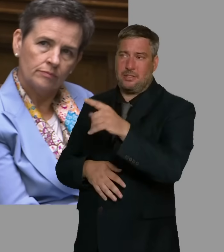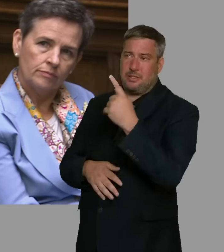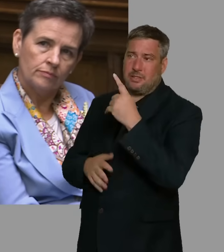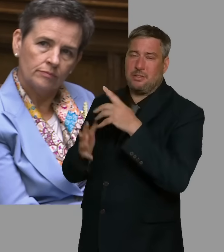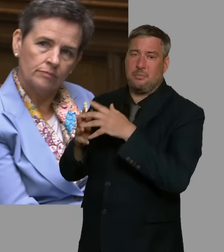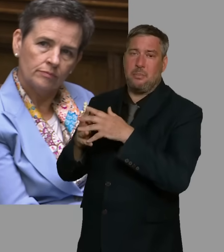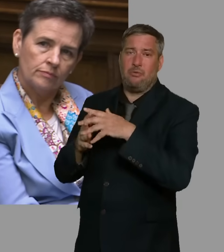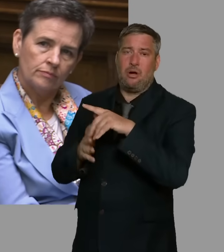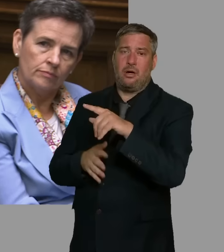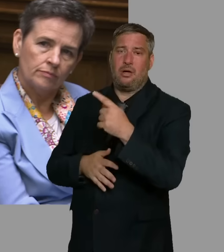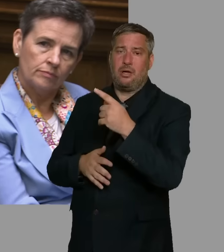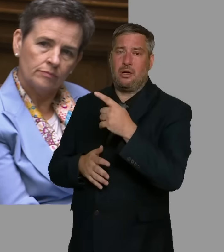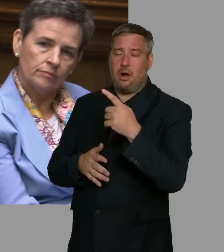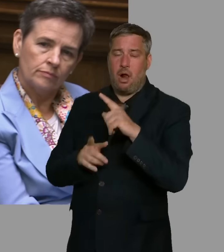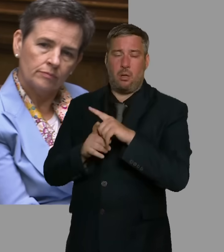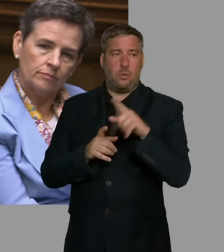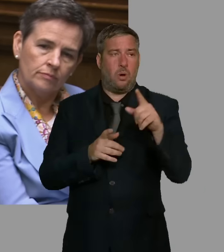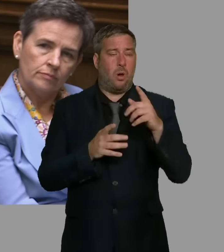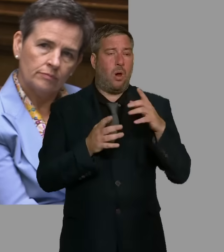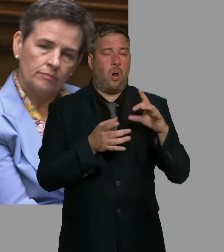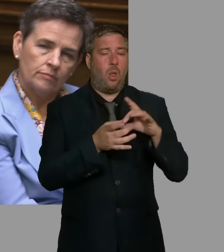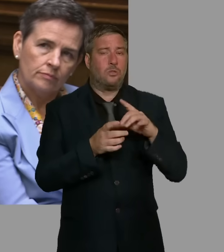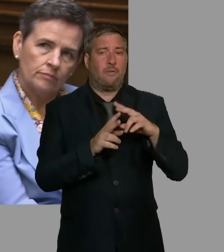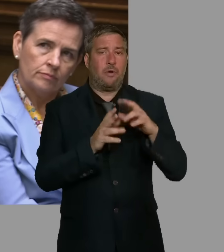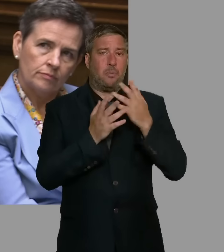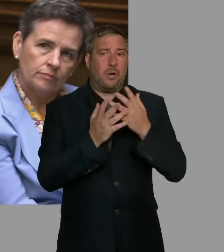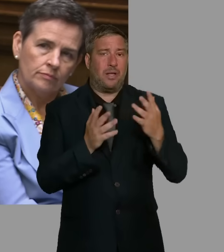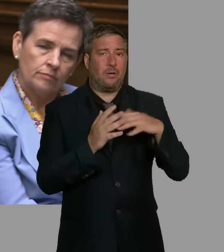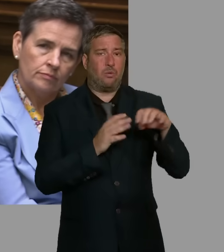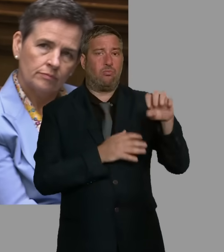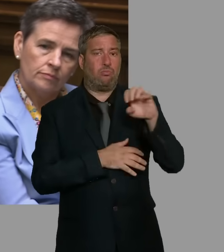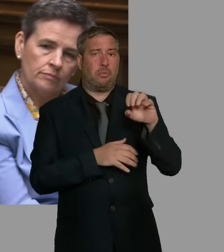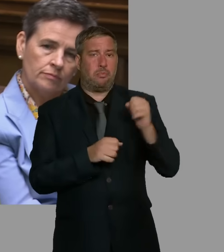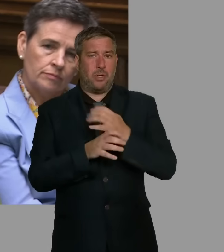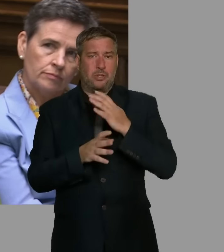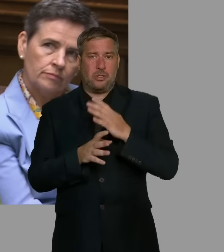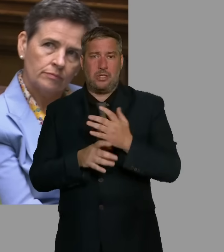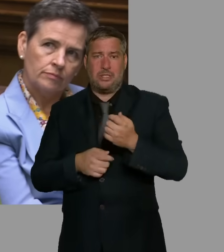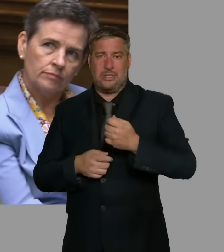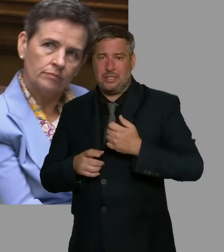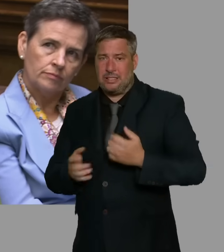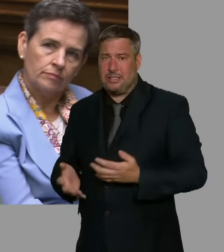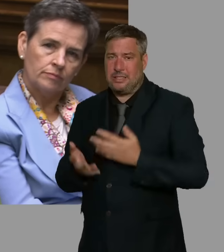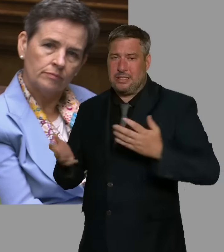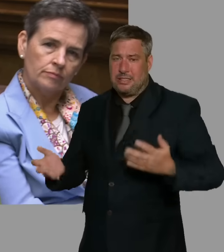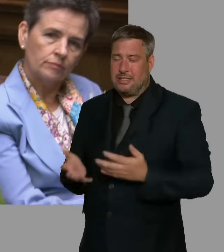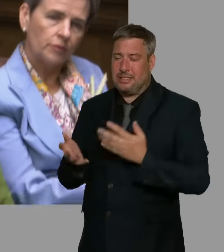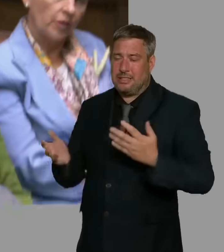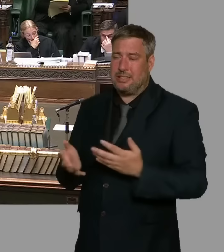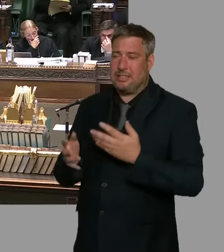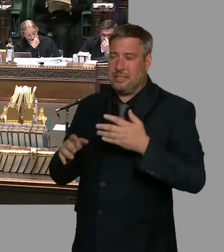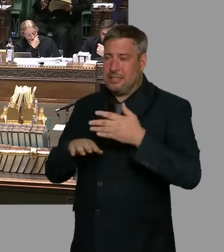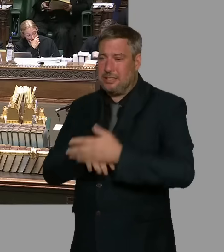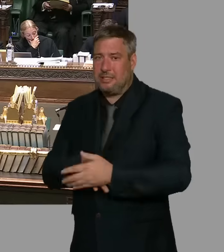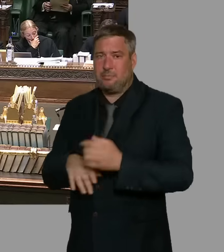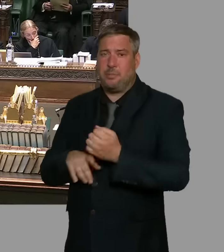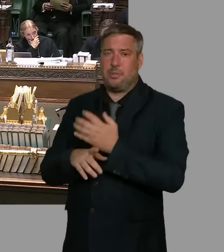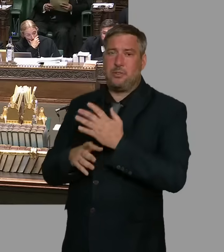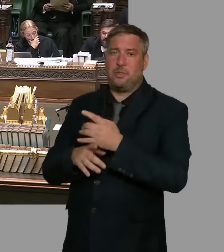security guarantees for them and war crimes punished so that we can end this war that's gone on far too long?